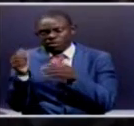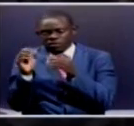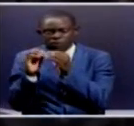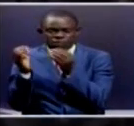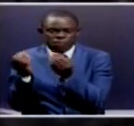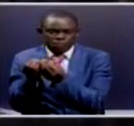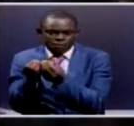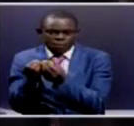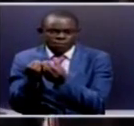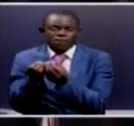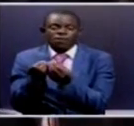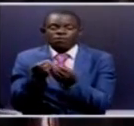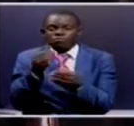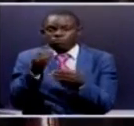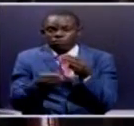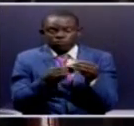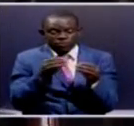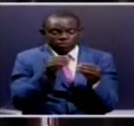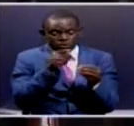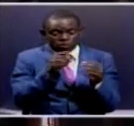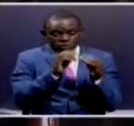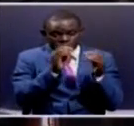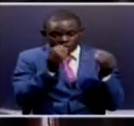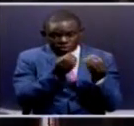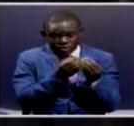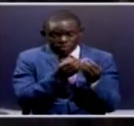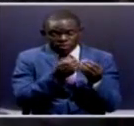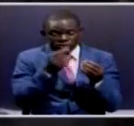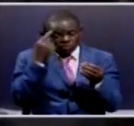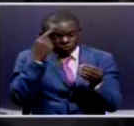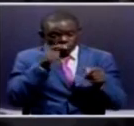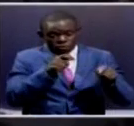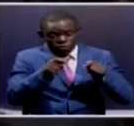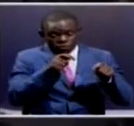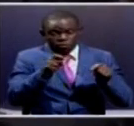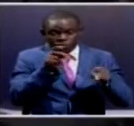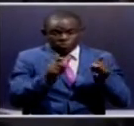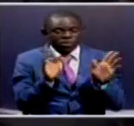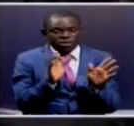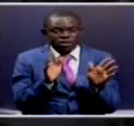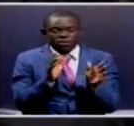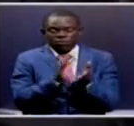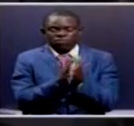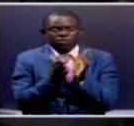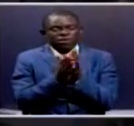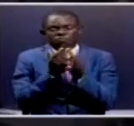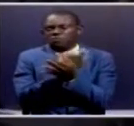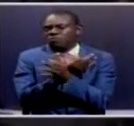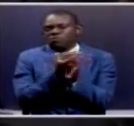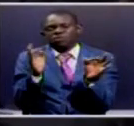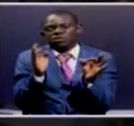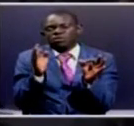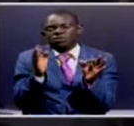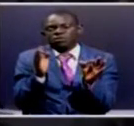Athenian democracy to representative democracy. If we are going to argue, that way, then it means everybody should come from